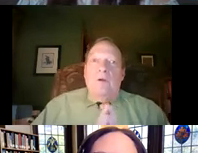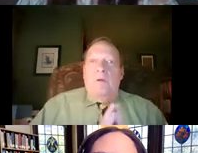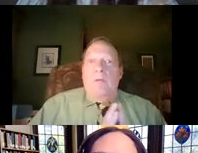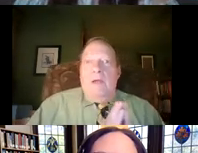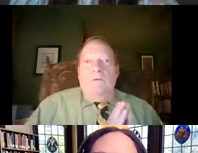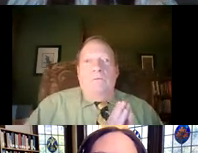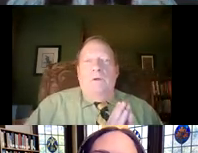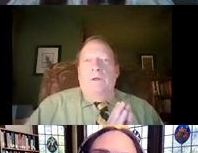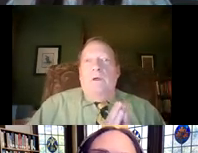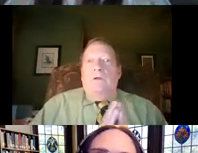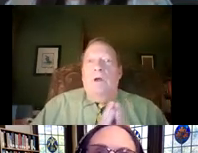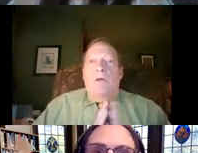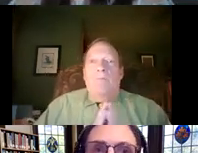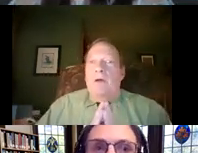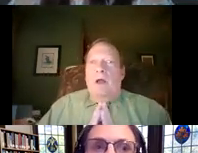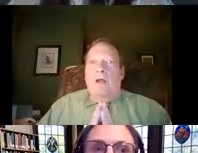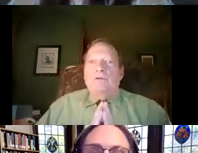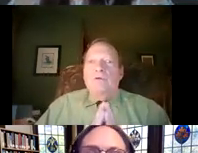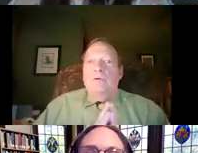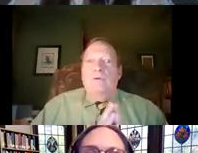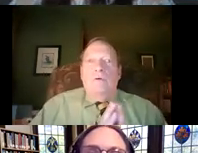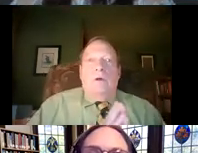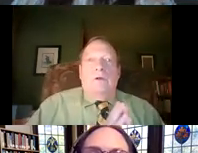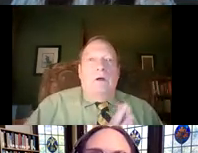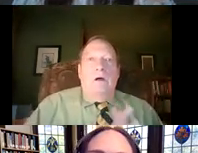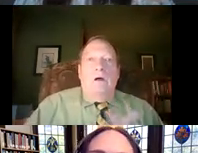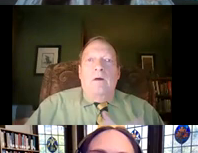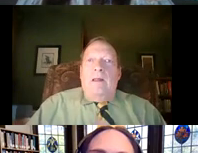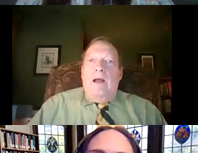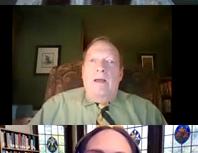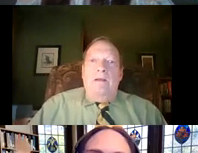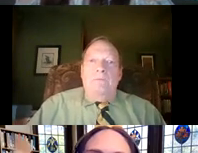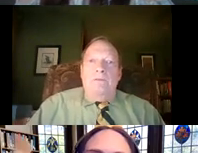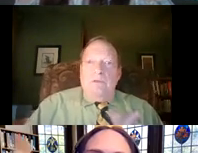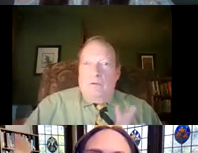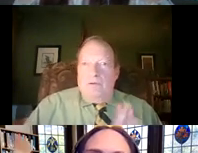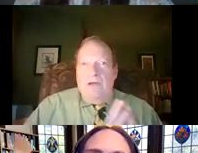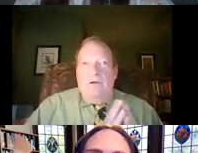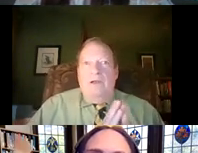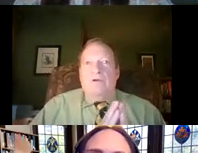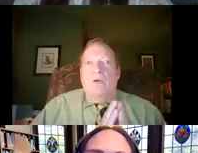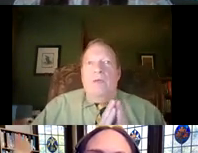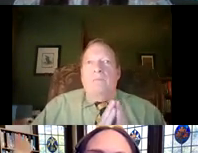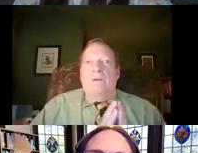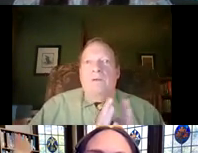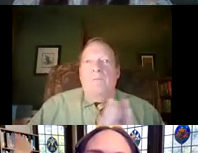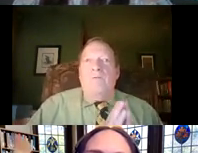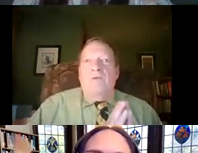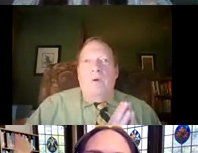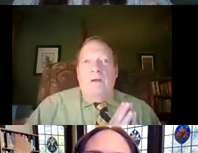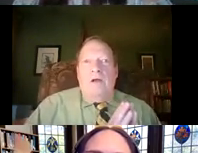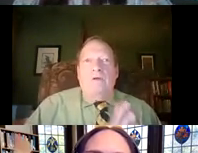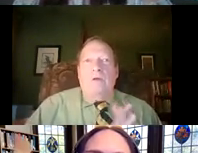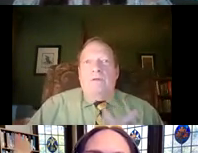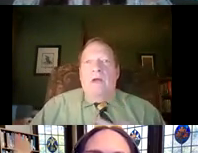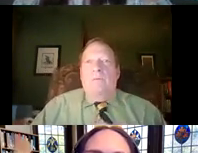extraordinary man who really modernized New York and he had been such a crusader against crime that the mafia put